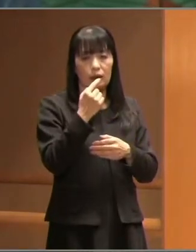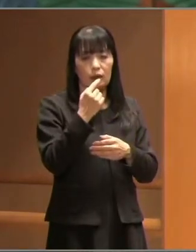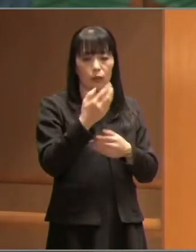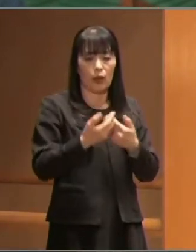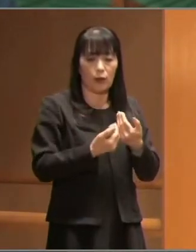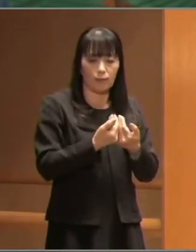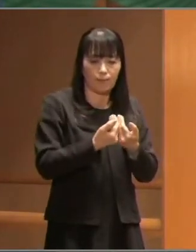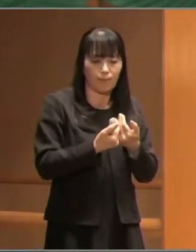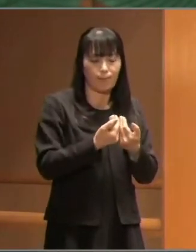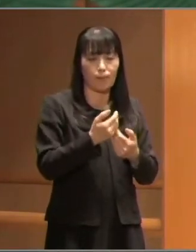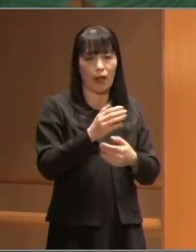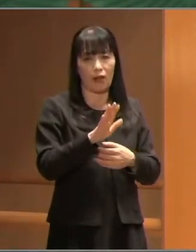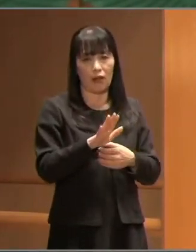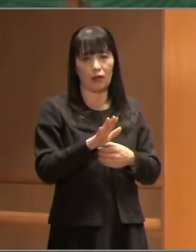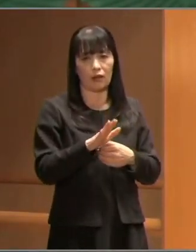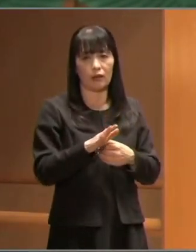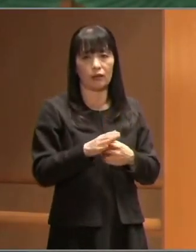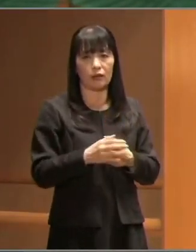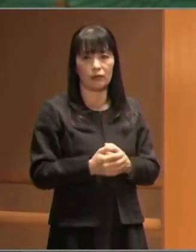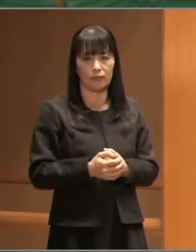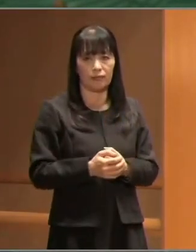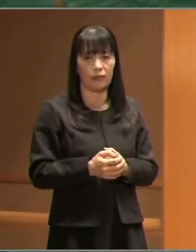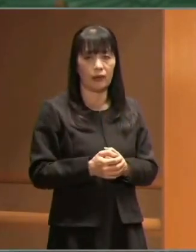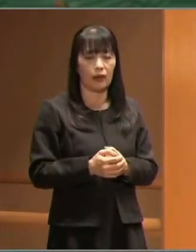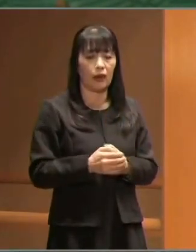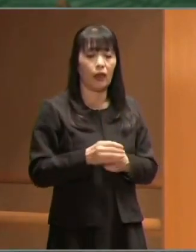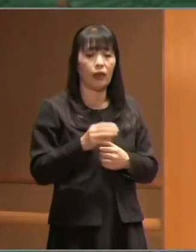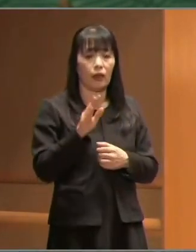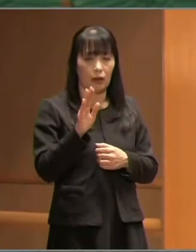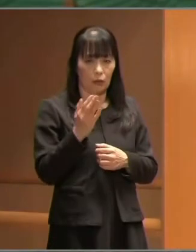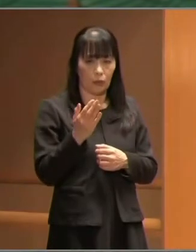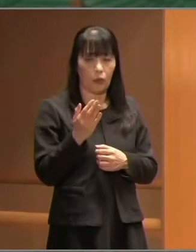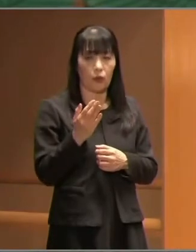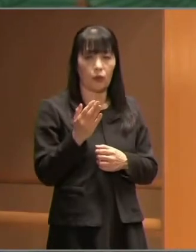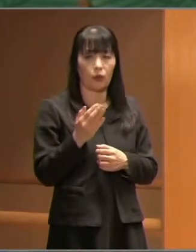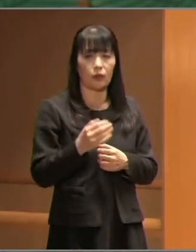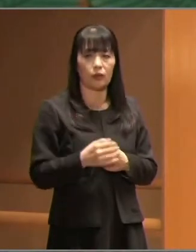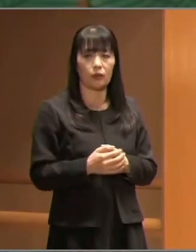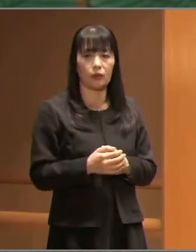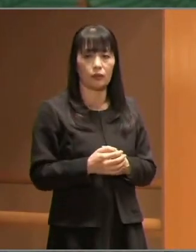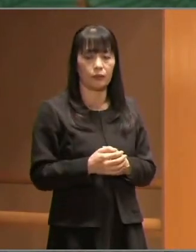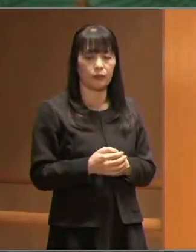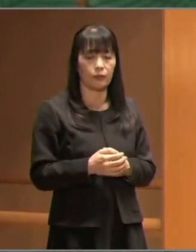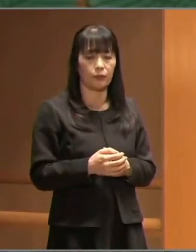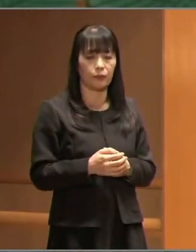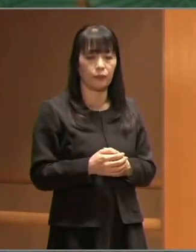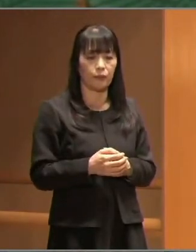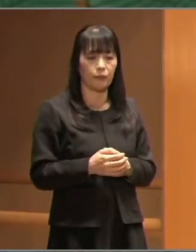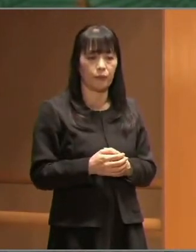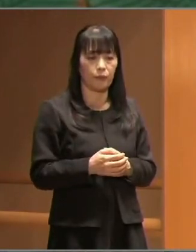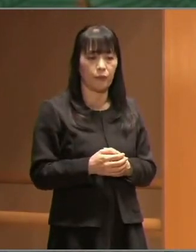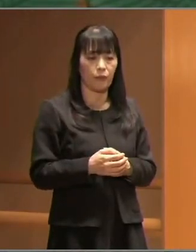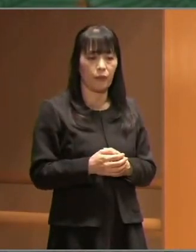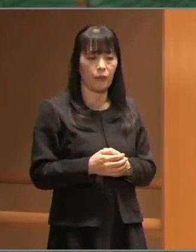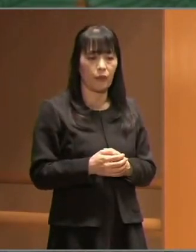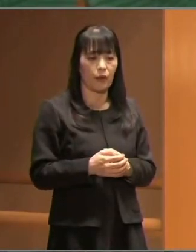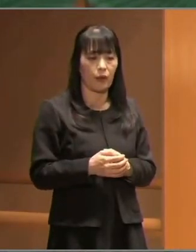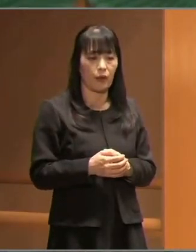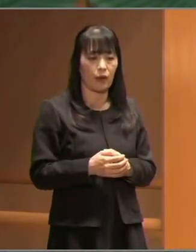reluctant and hesitant to combine metal, which is very inorganic, to paper, which is